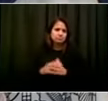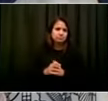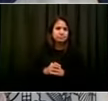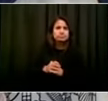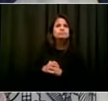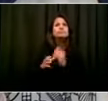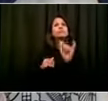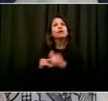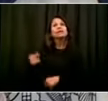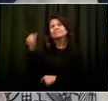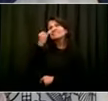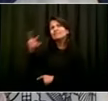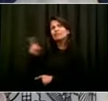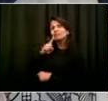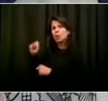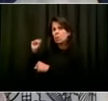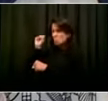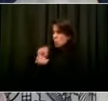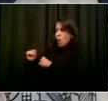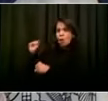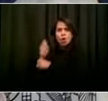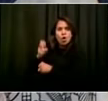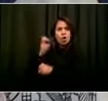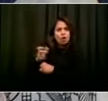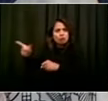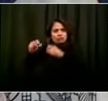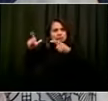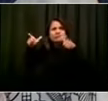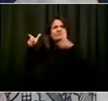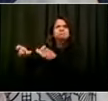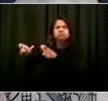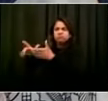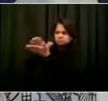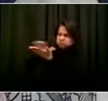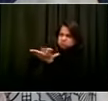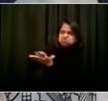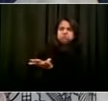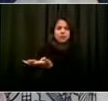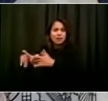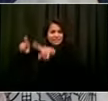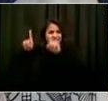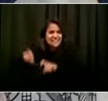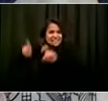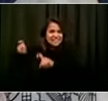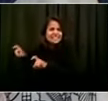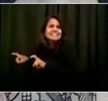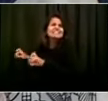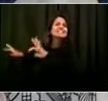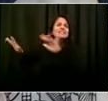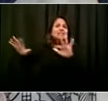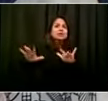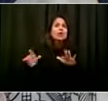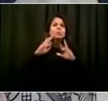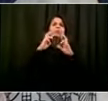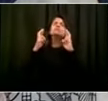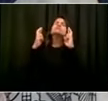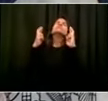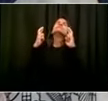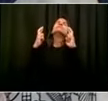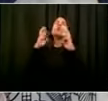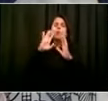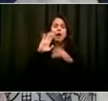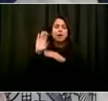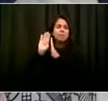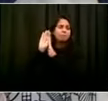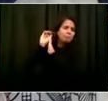school would be coming back at the end of the first week in November if it was 4 weeks, or they'd be coming back in late October if it was 2 weeks.